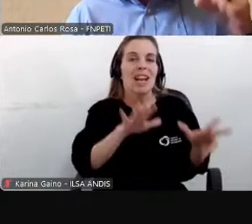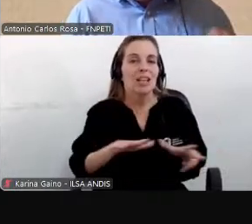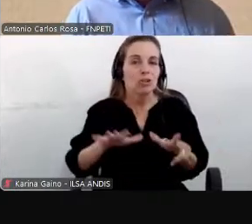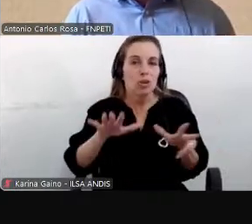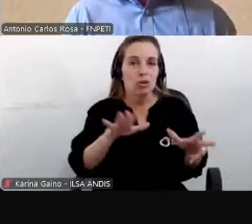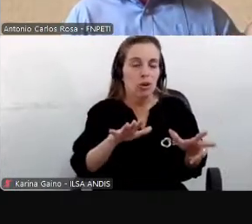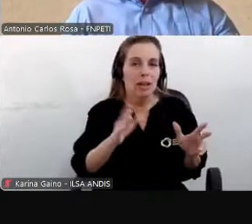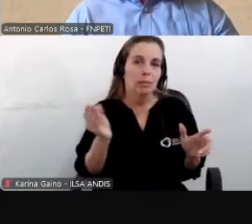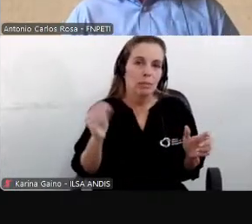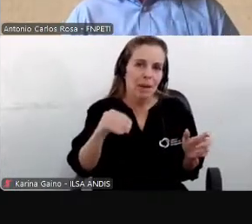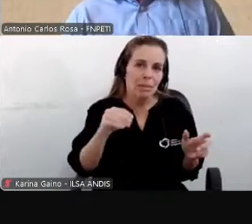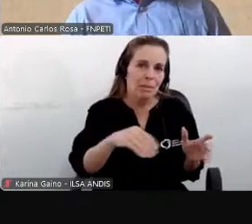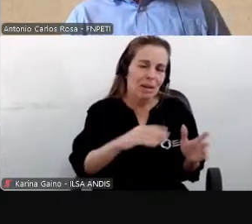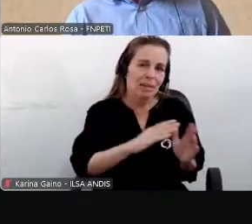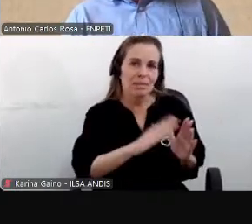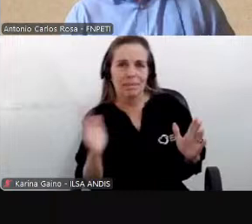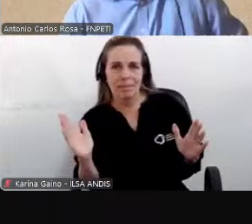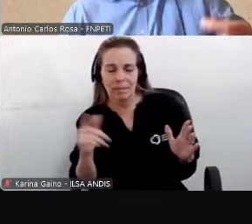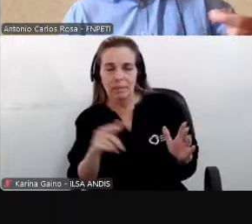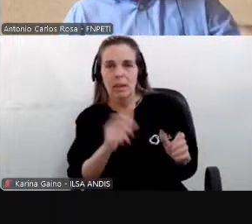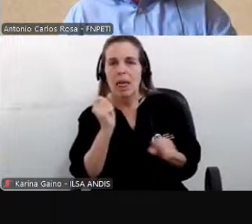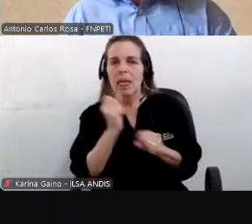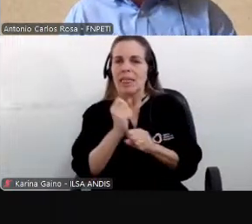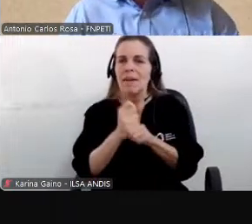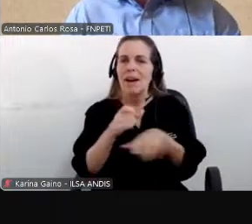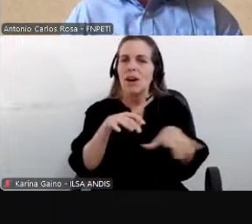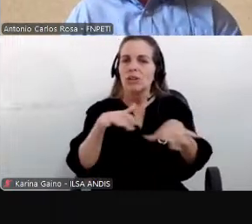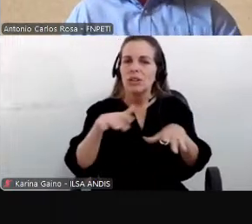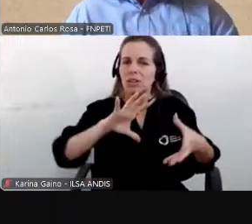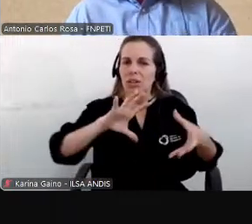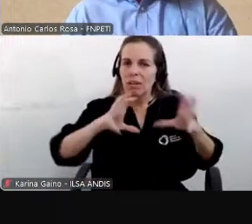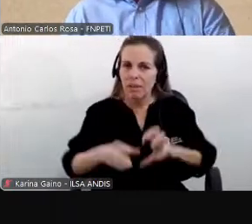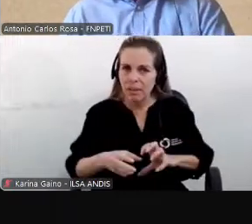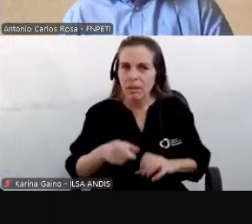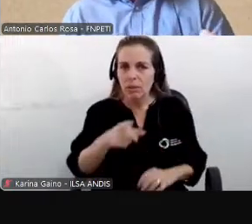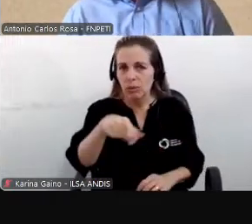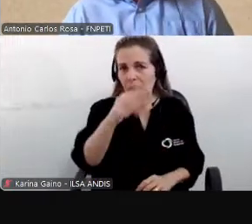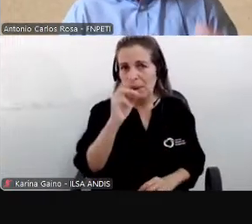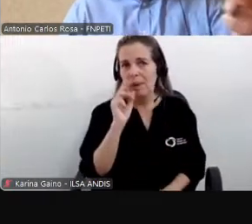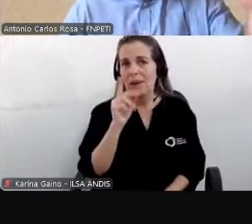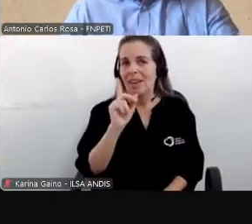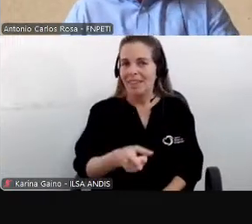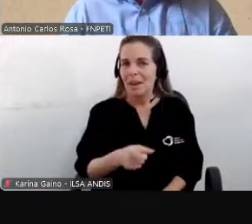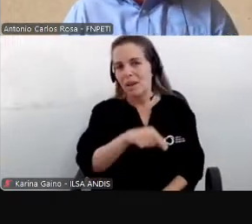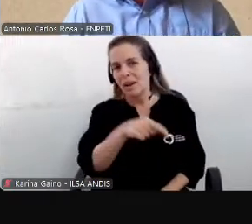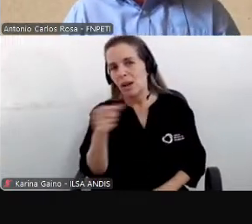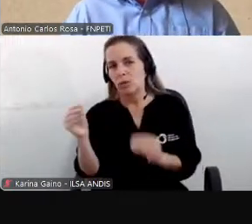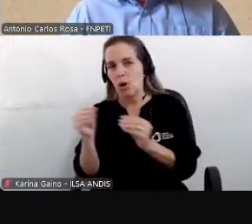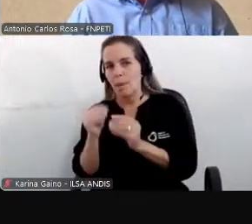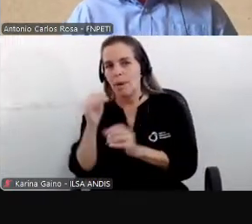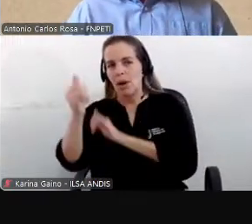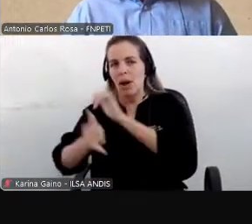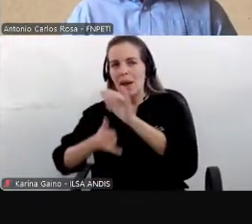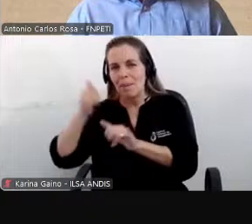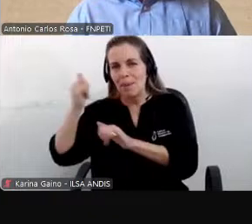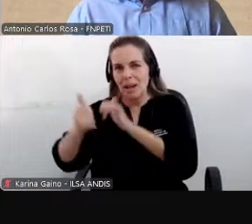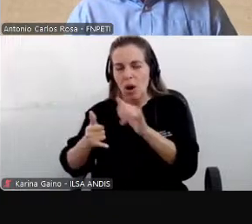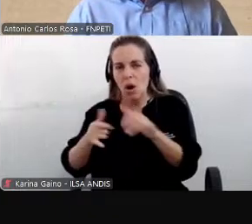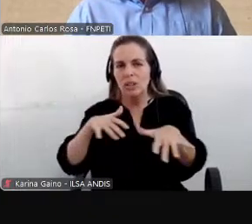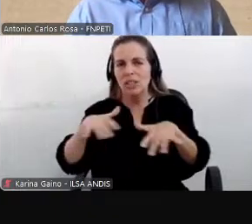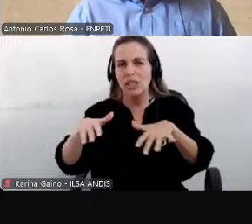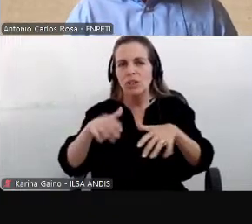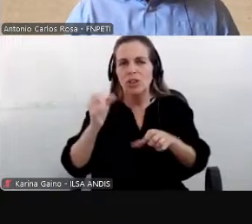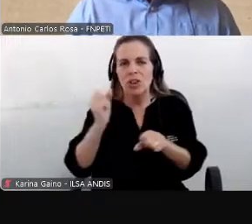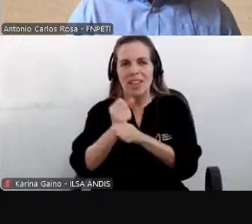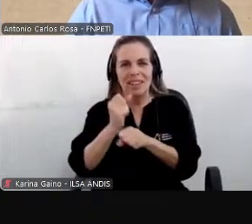the Inter-American Court of Law. I mean, so he made reference about